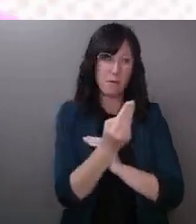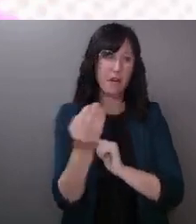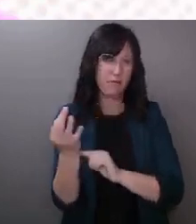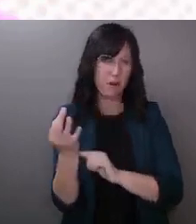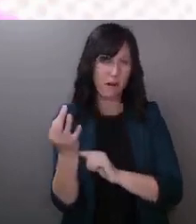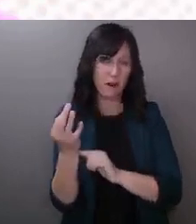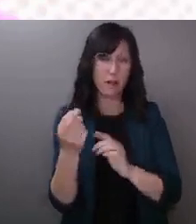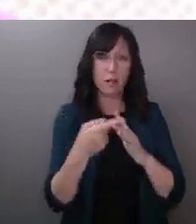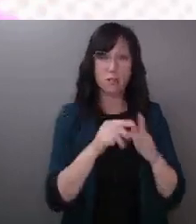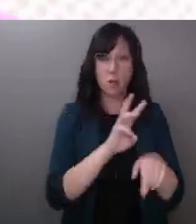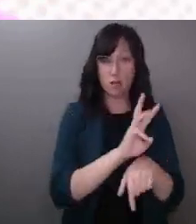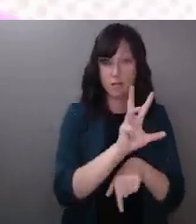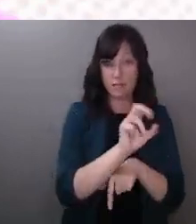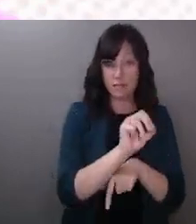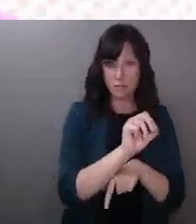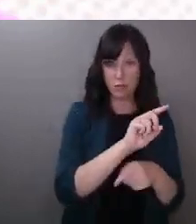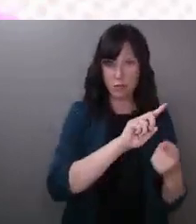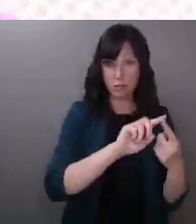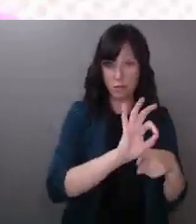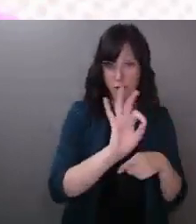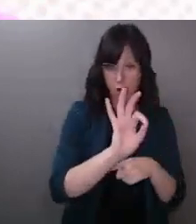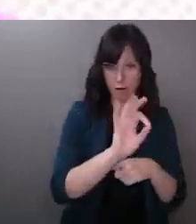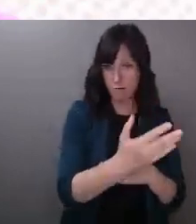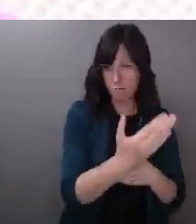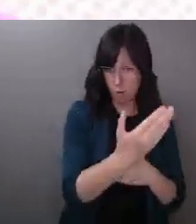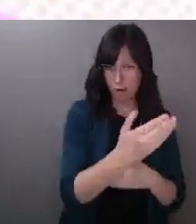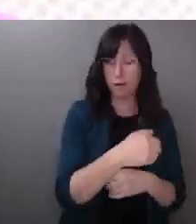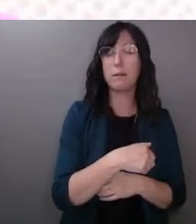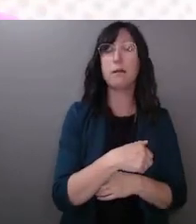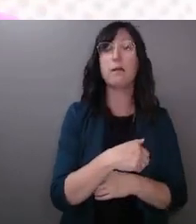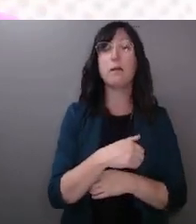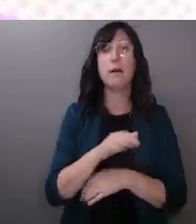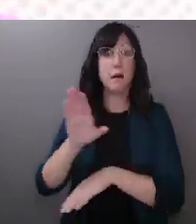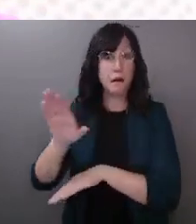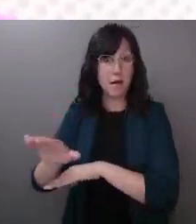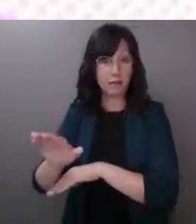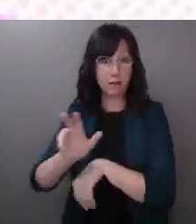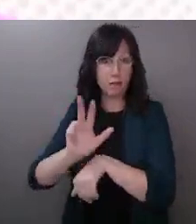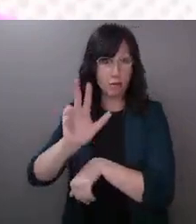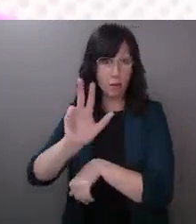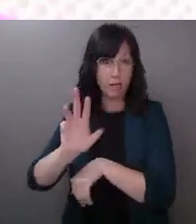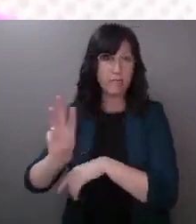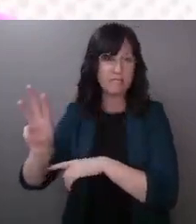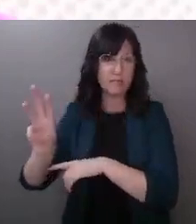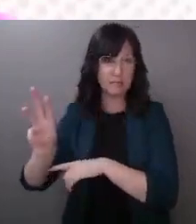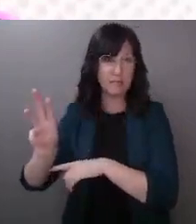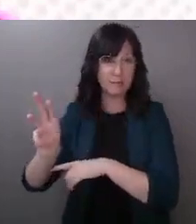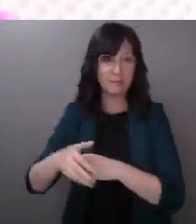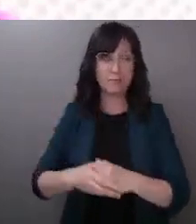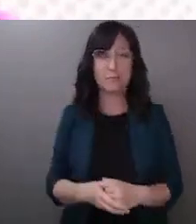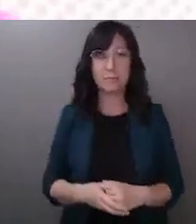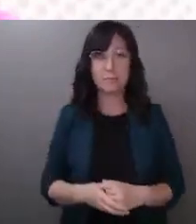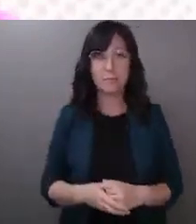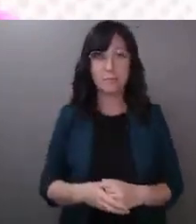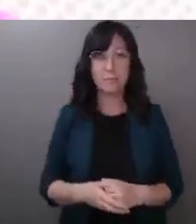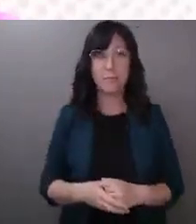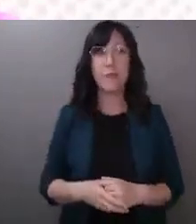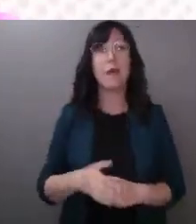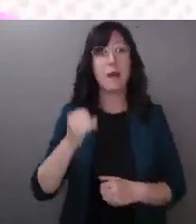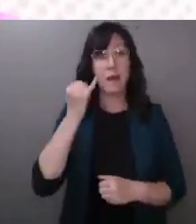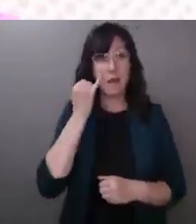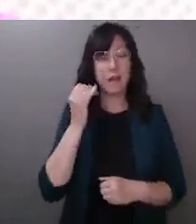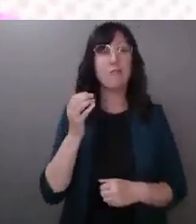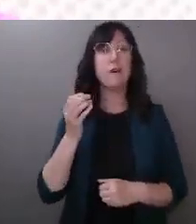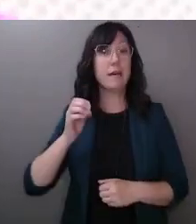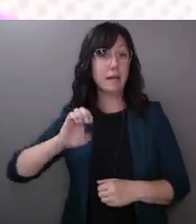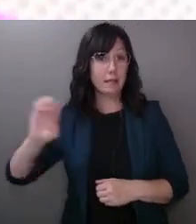from 6:30 to 9 in the morning and to 3 to 6 in the afternoon. From the east,